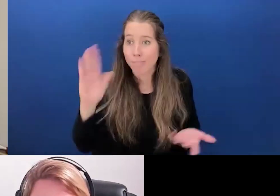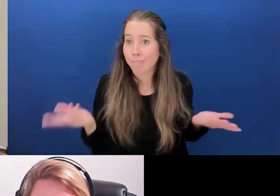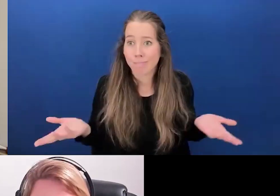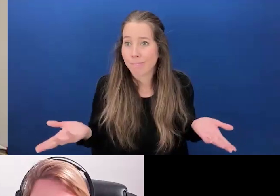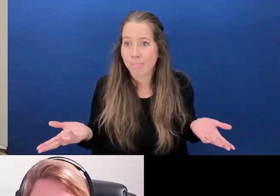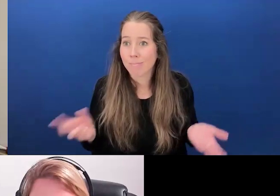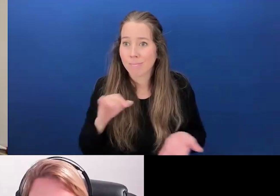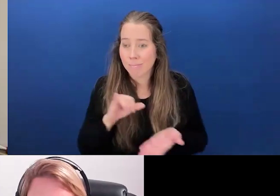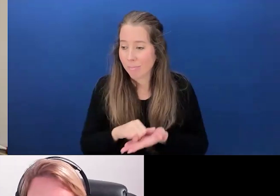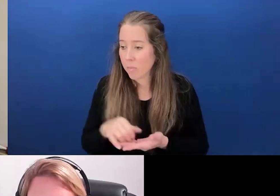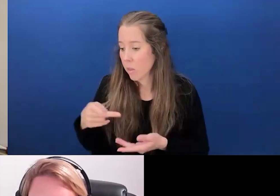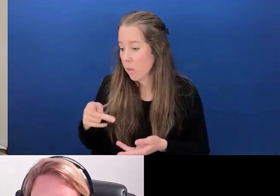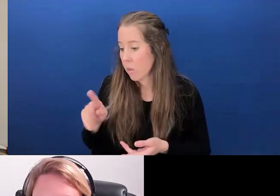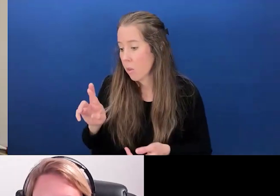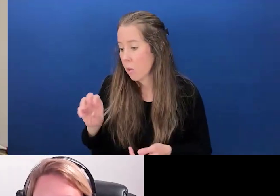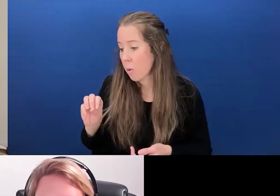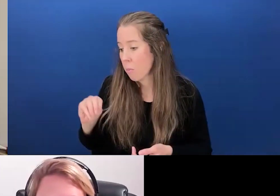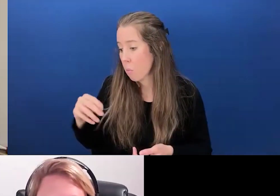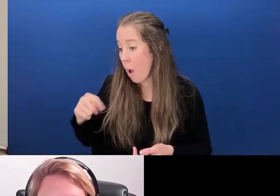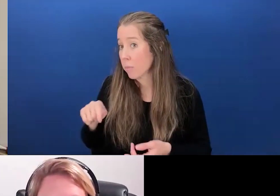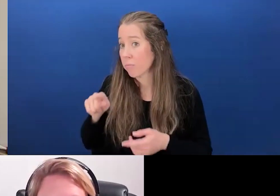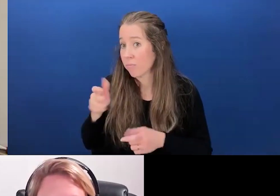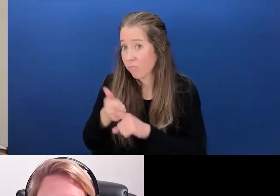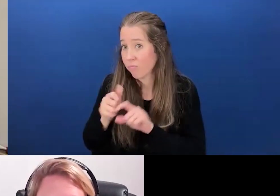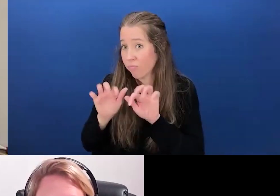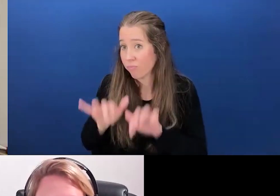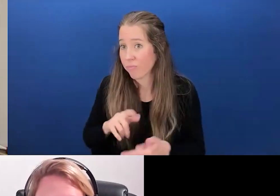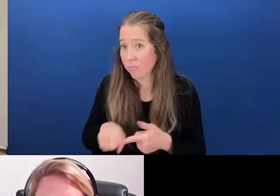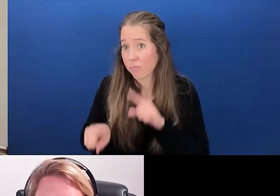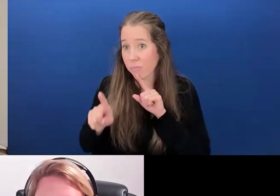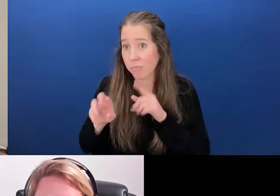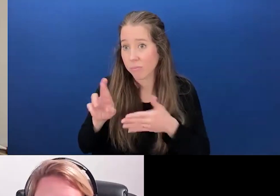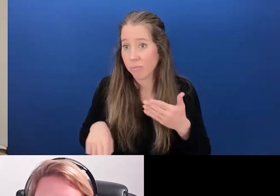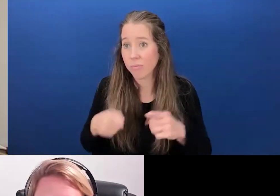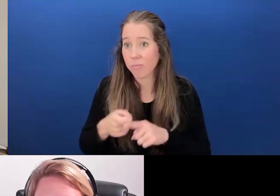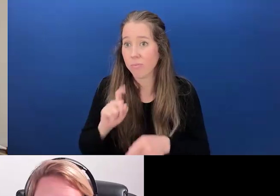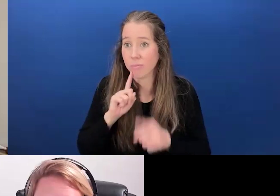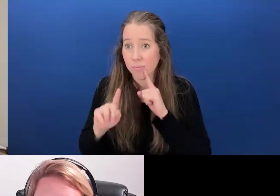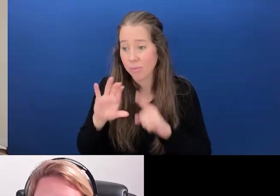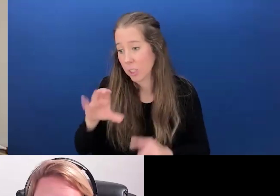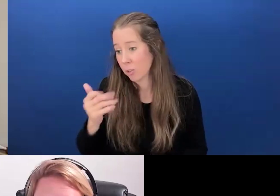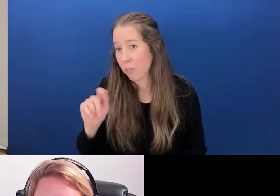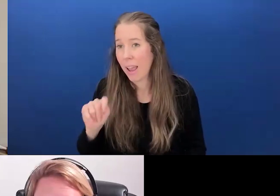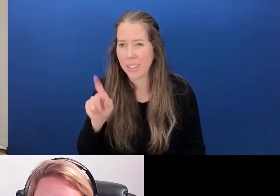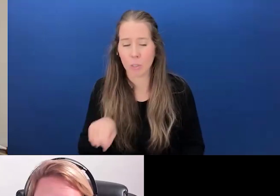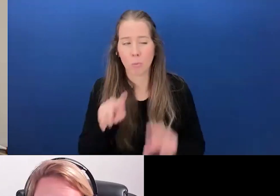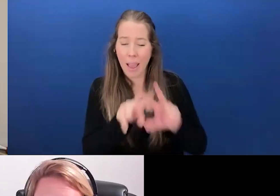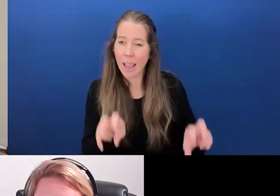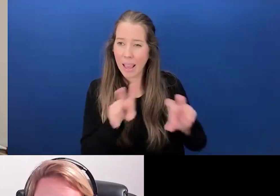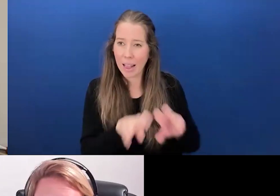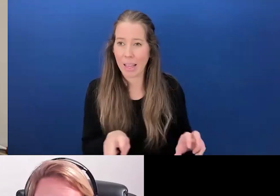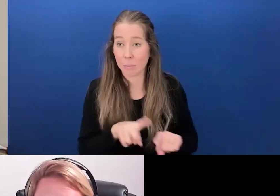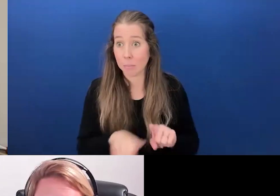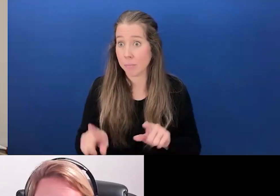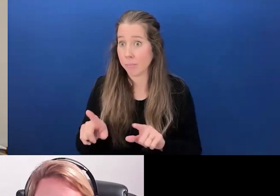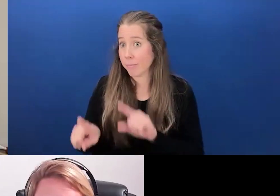where the prompt that you write and then the results of the chat need to be analyzed at some level. We don't have the answer